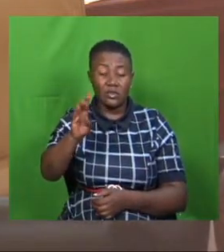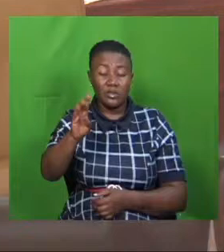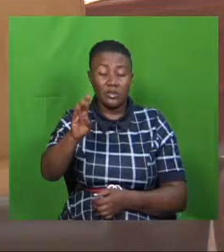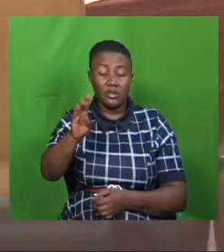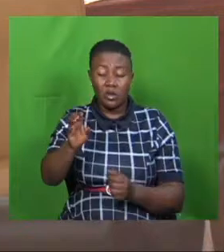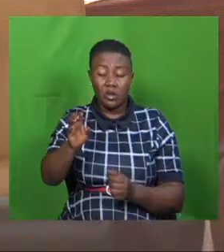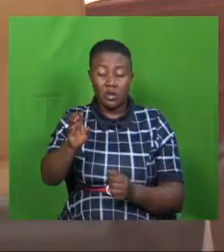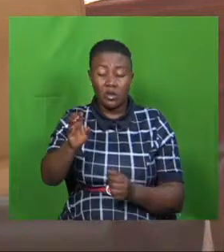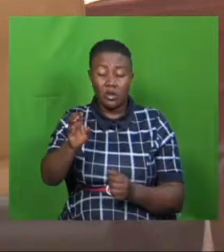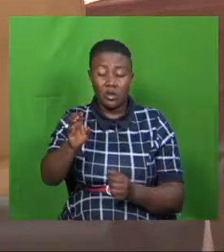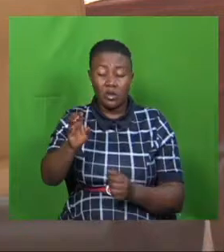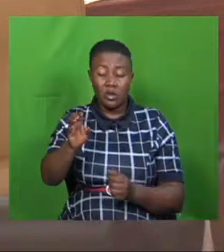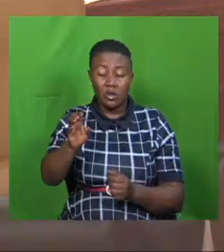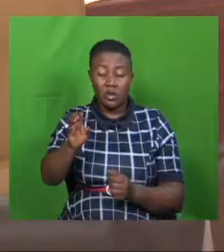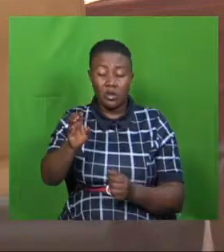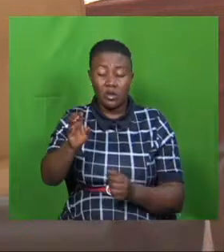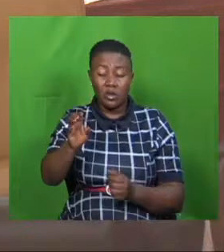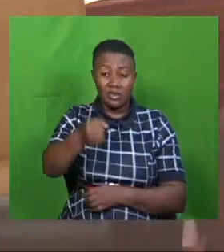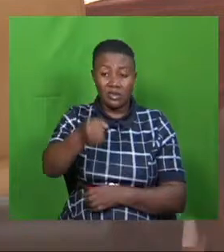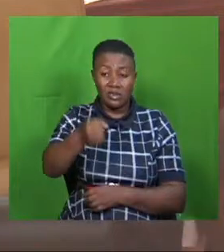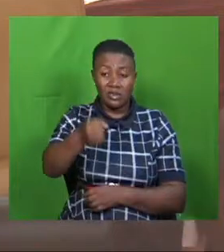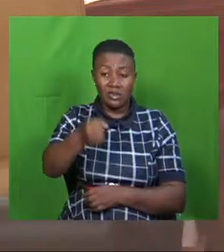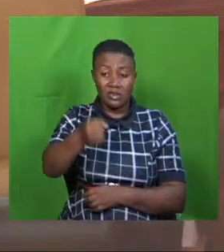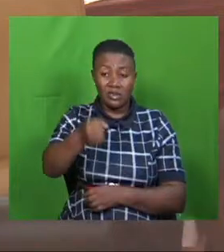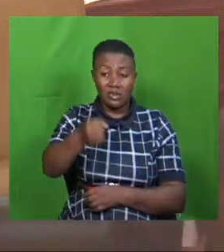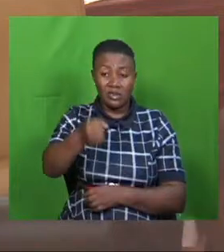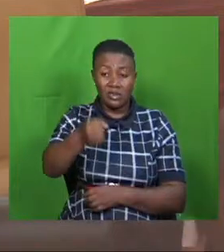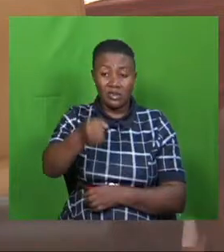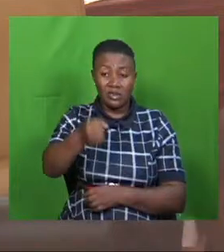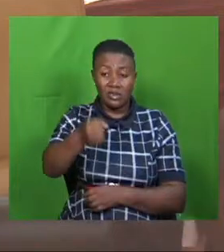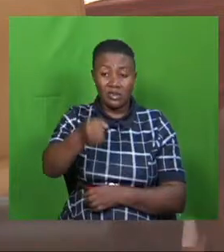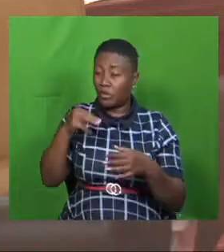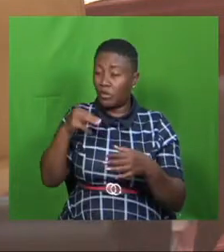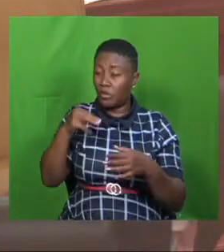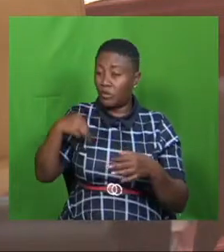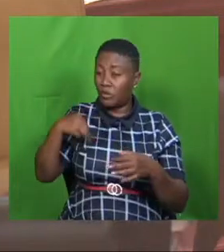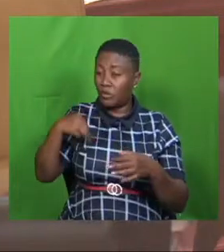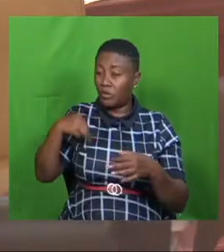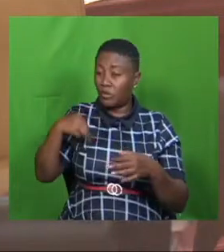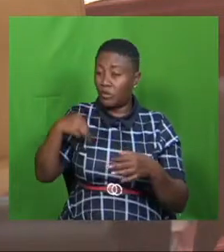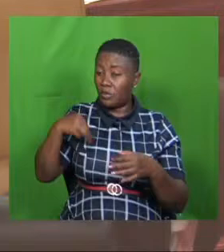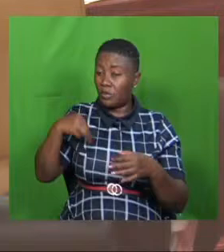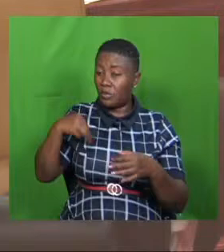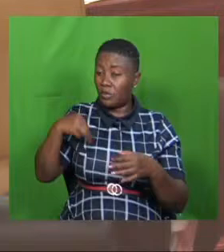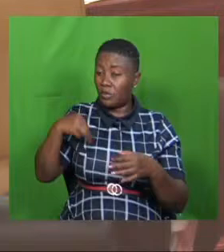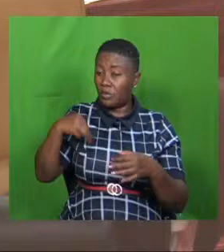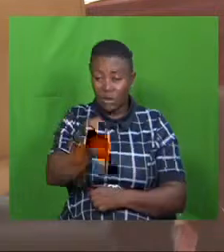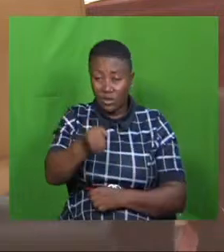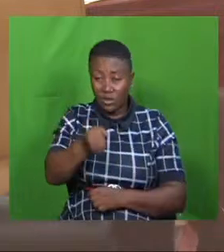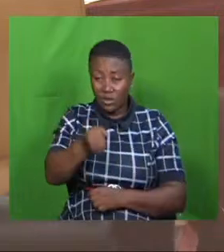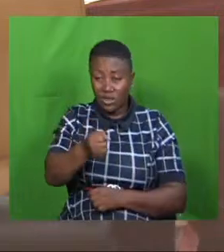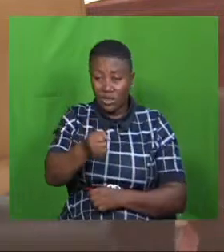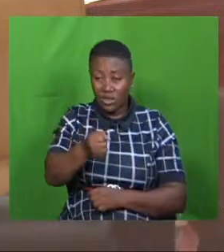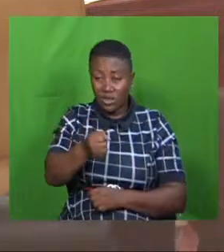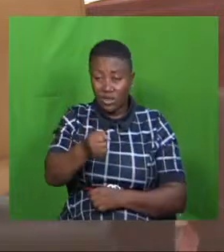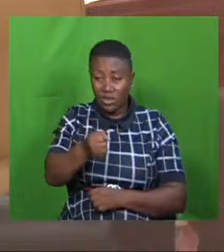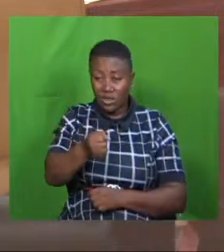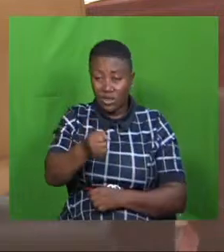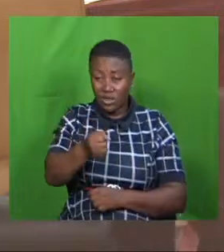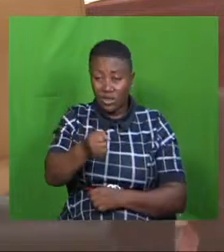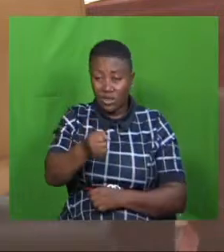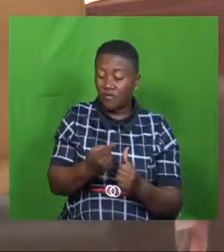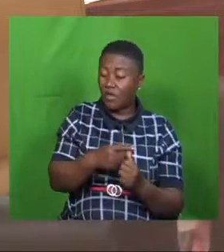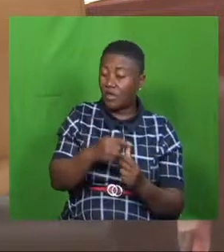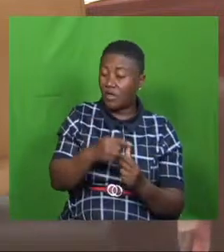though, Mr. Speaker, we are not a member of the Eastern and Southern Africa, there were two options. The first option was for